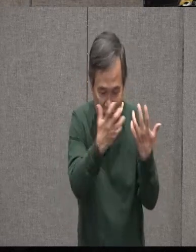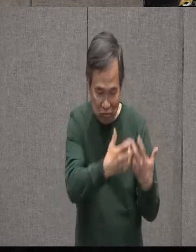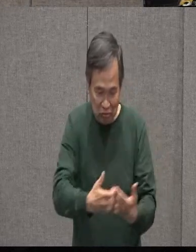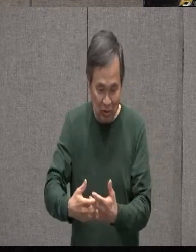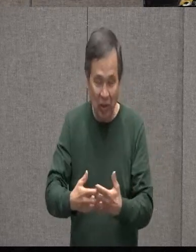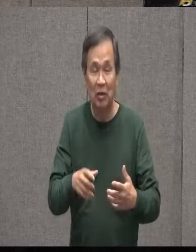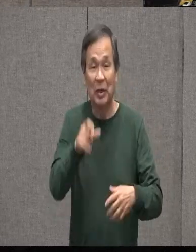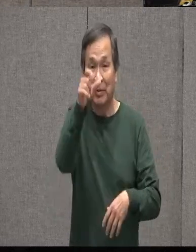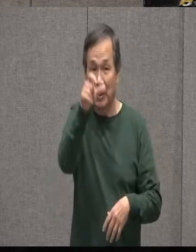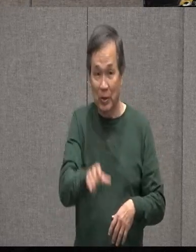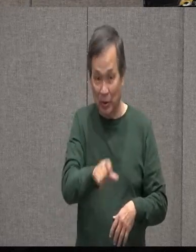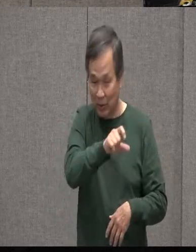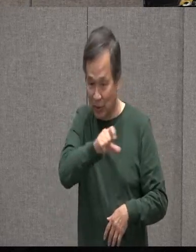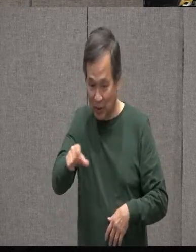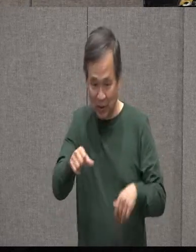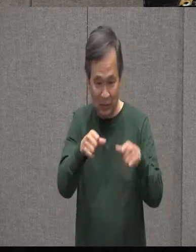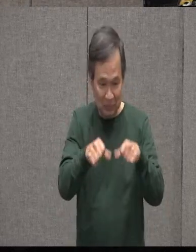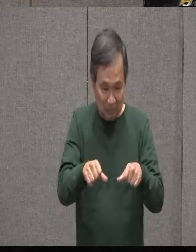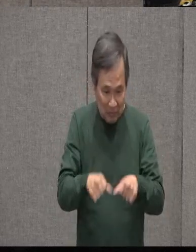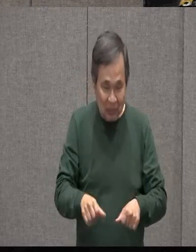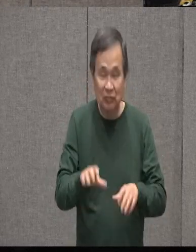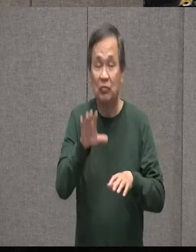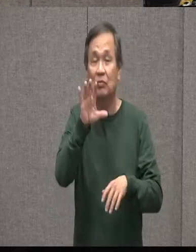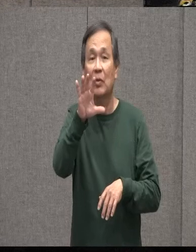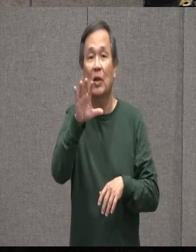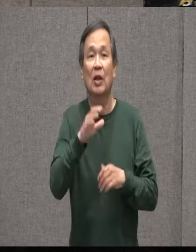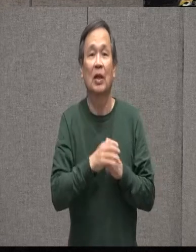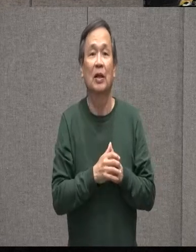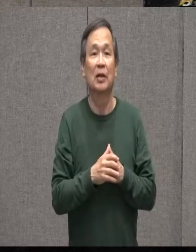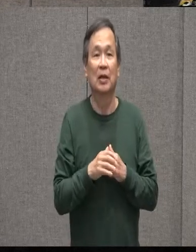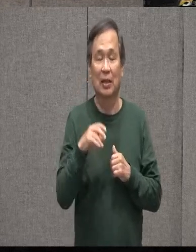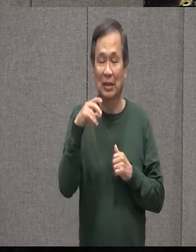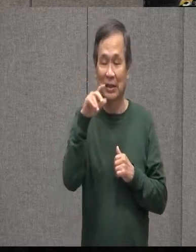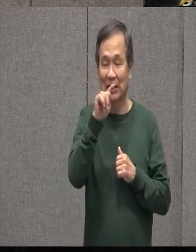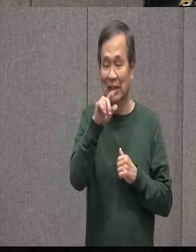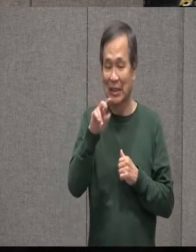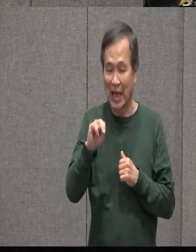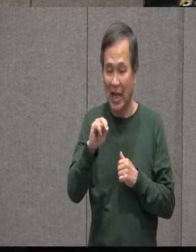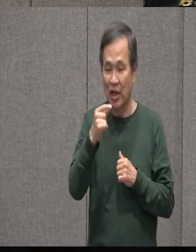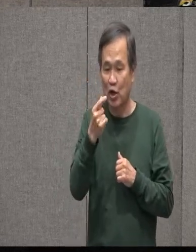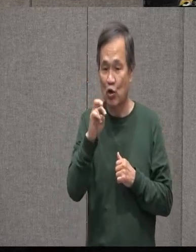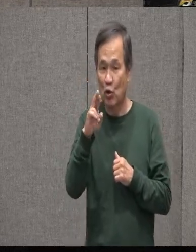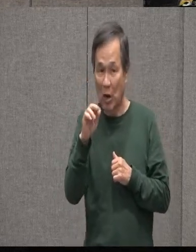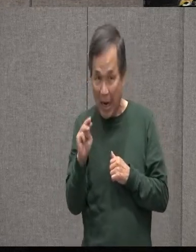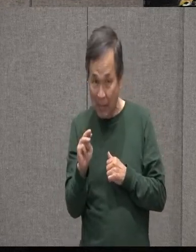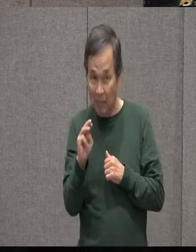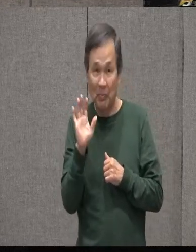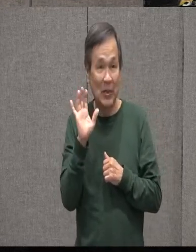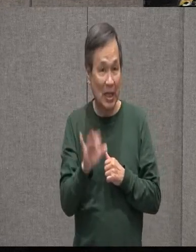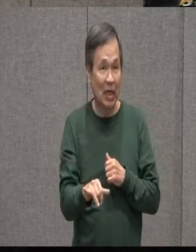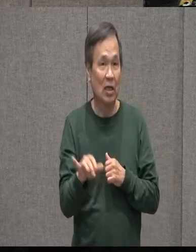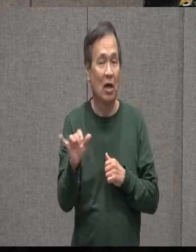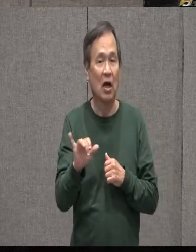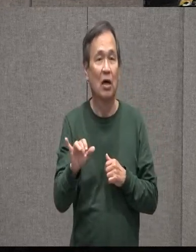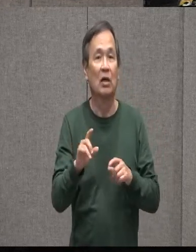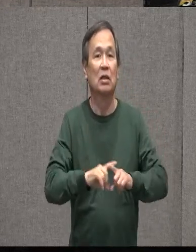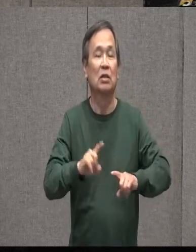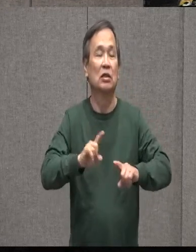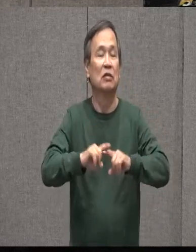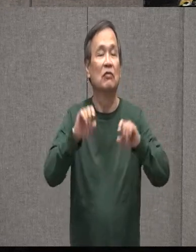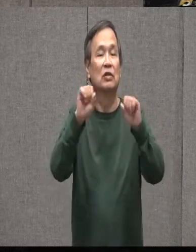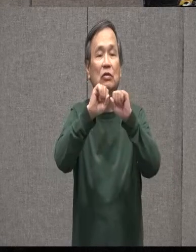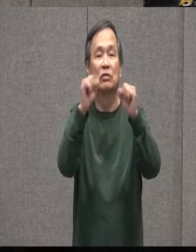Mrs. Sears, and I'm going to be working with you today on something that we haven't tried before. It's actually a different kind